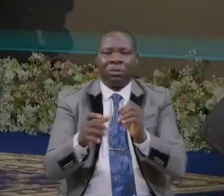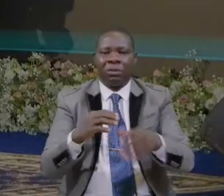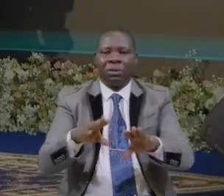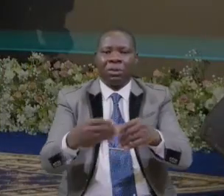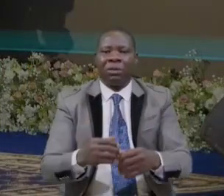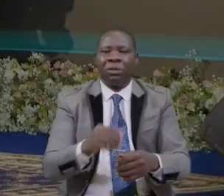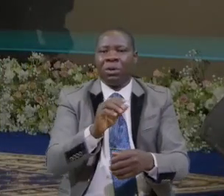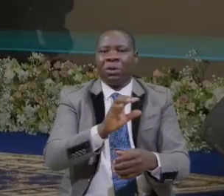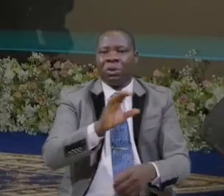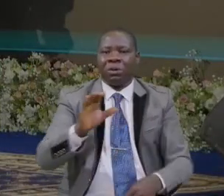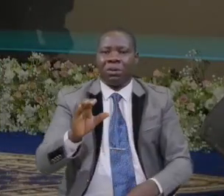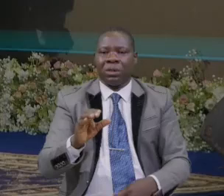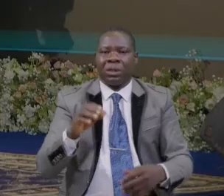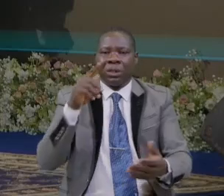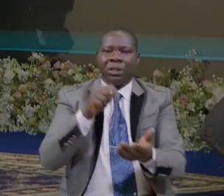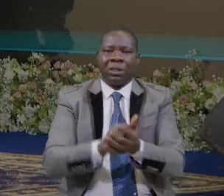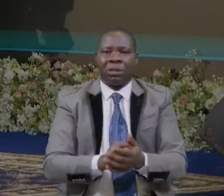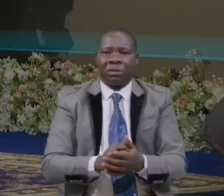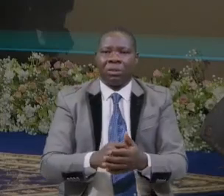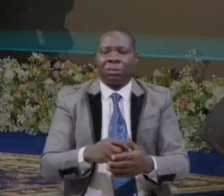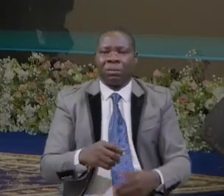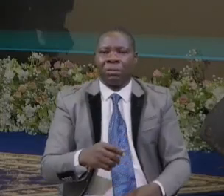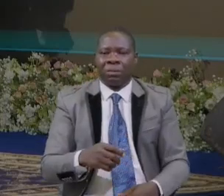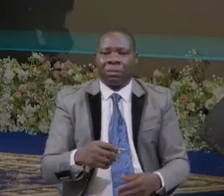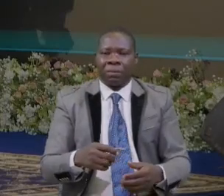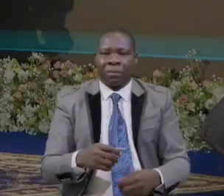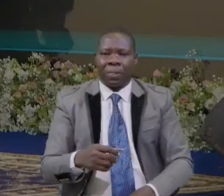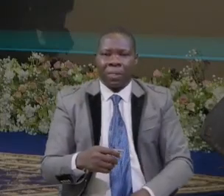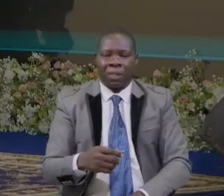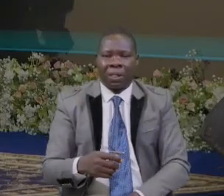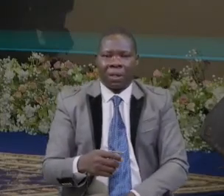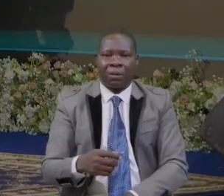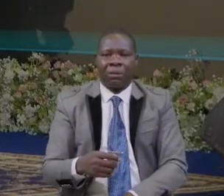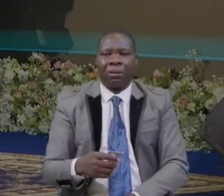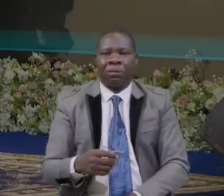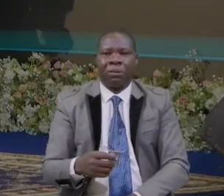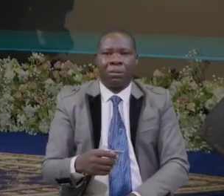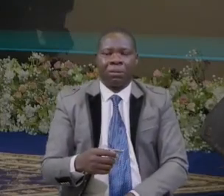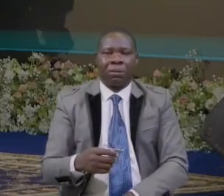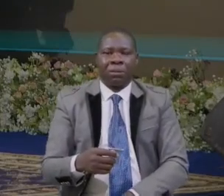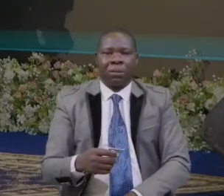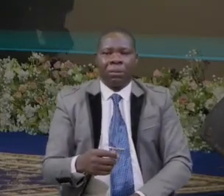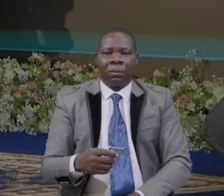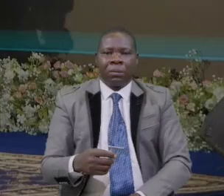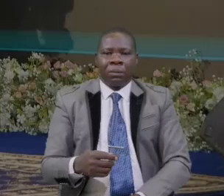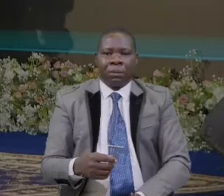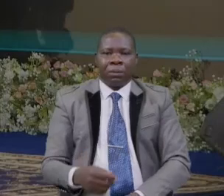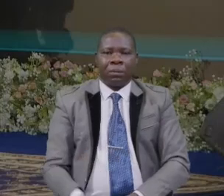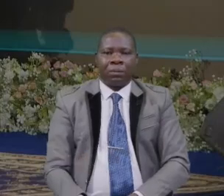100,000, guess what kind of miracle you will have? And they will not go lower than